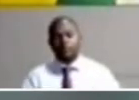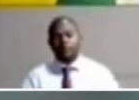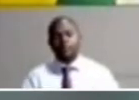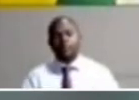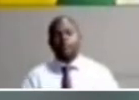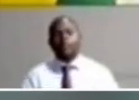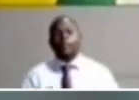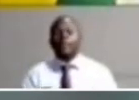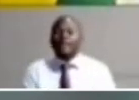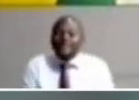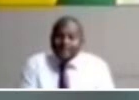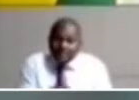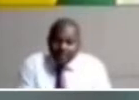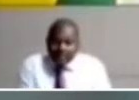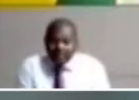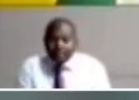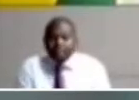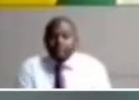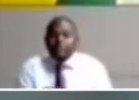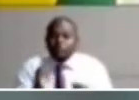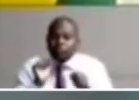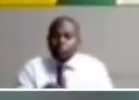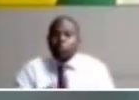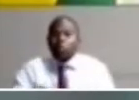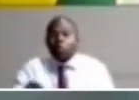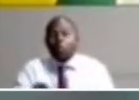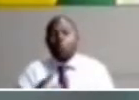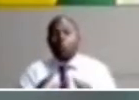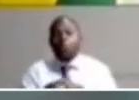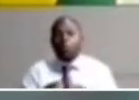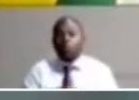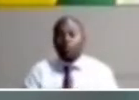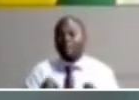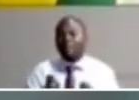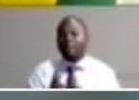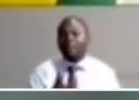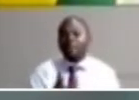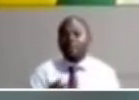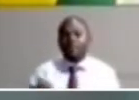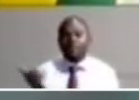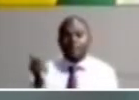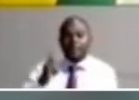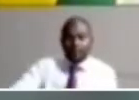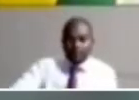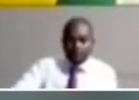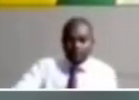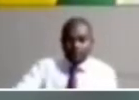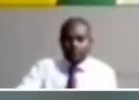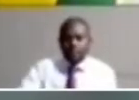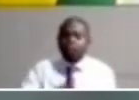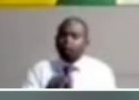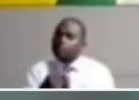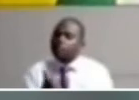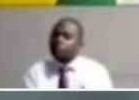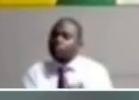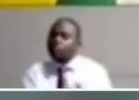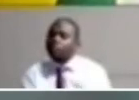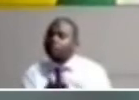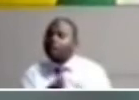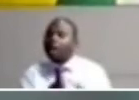Secondly, the sellers must not go home during the 14 days. There is a big